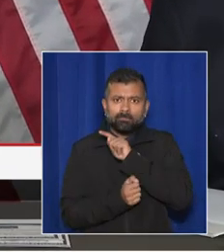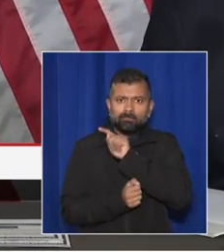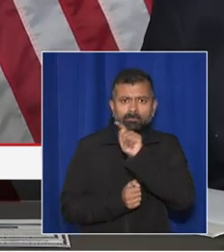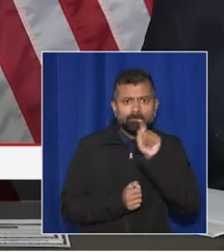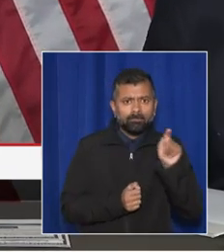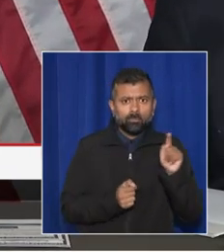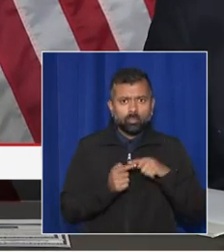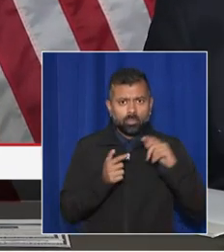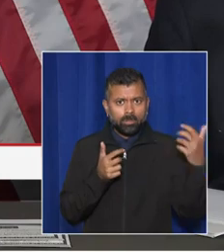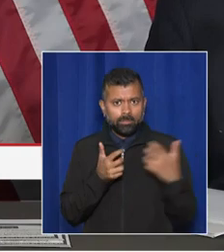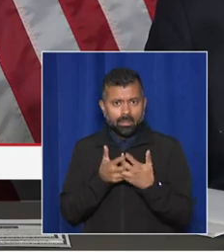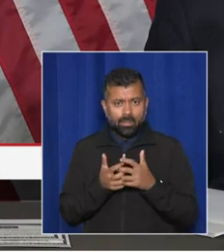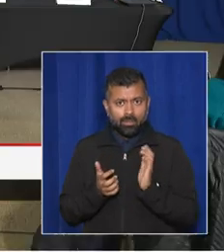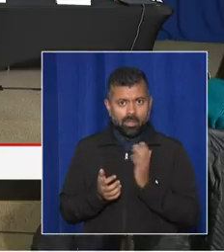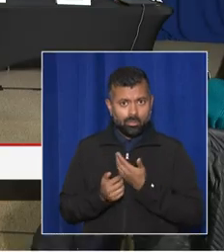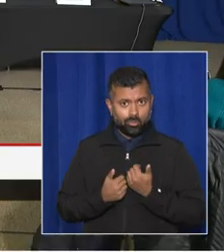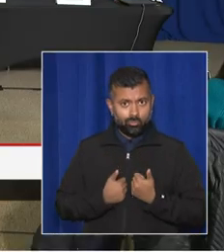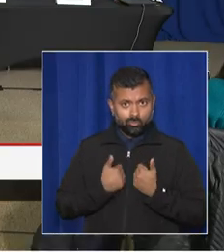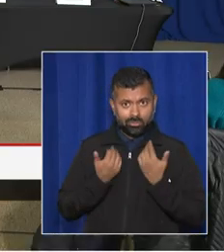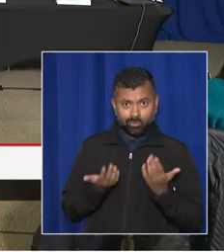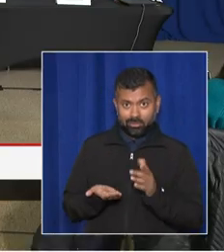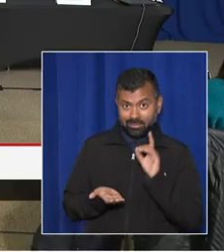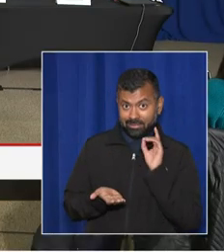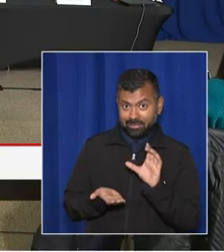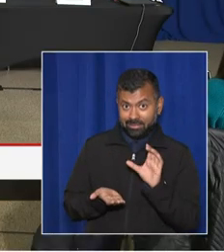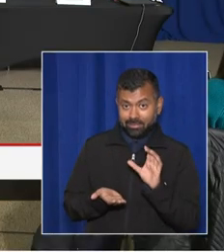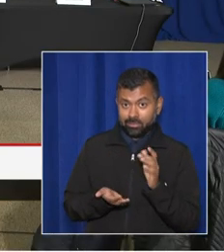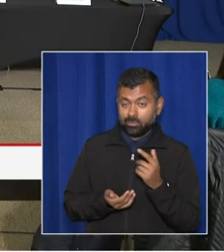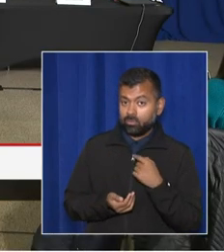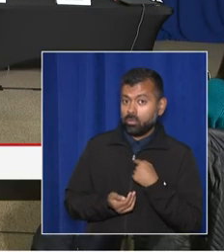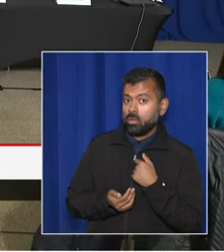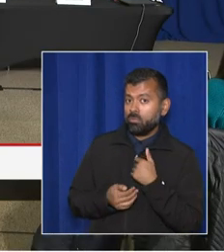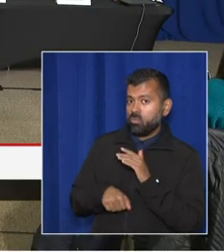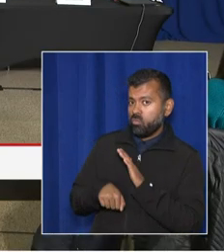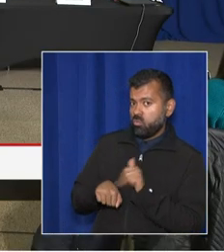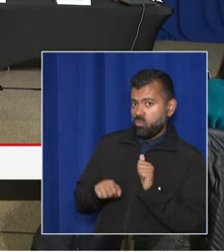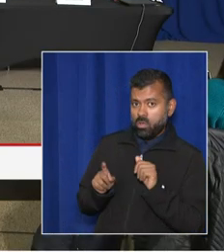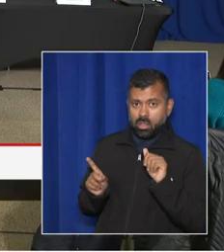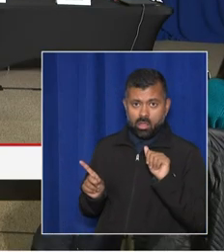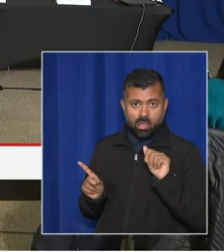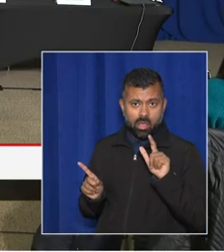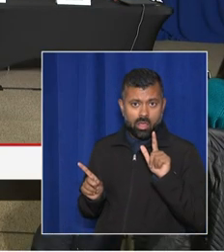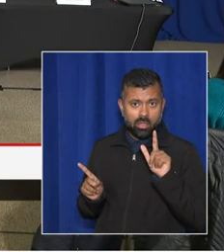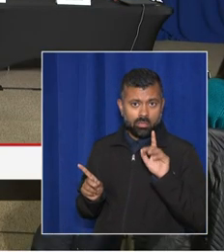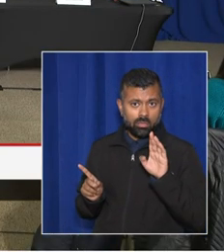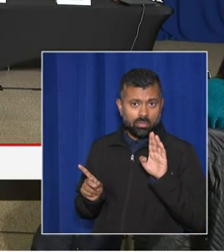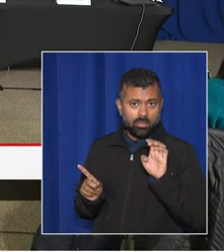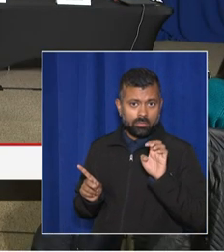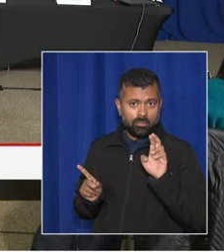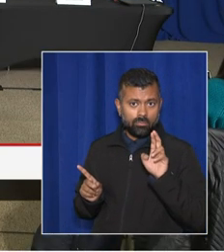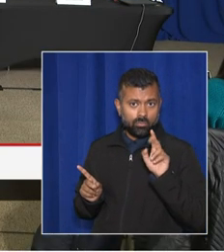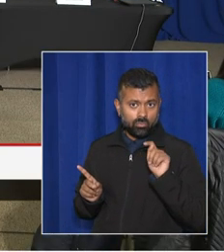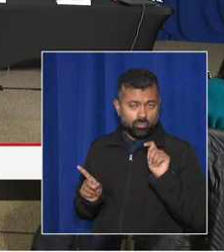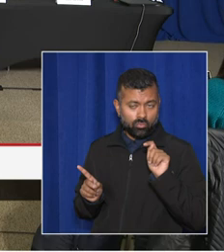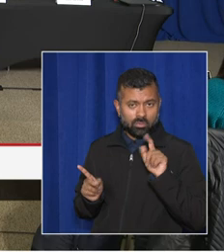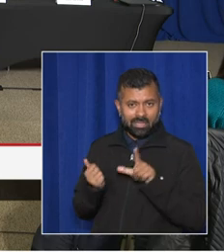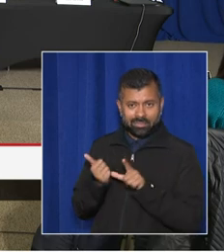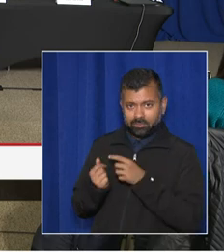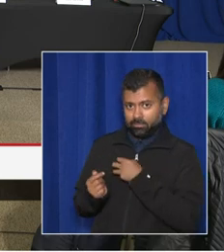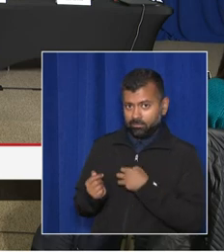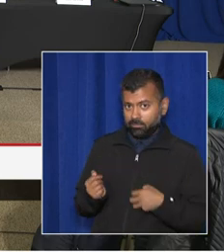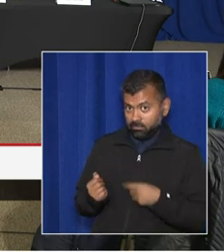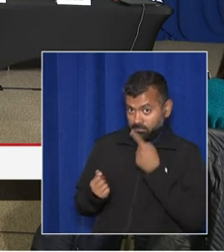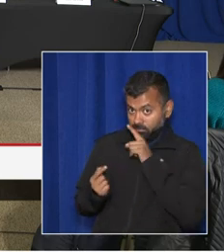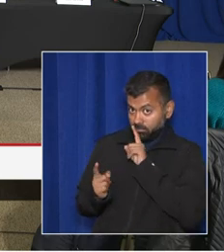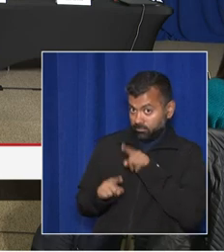Mayor to respond. So yeah, the DC and the DC region currently have significant